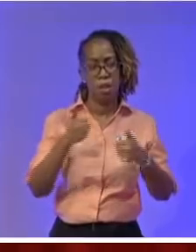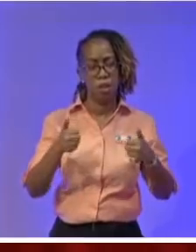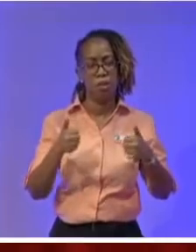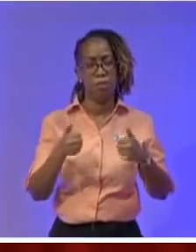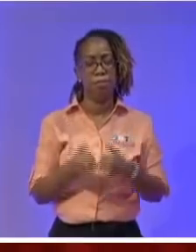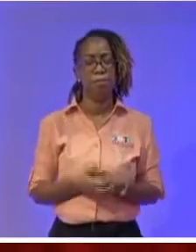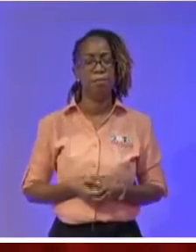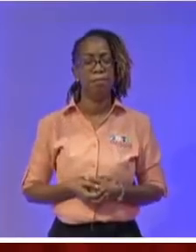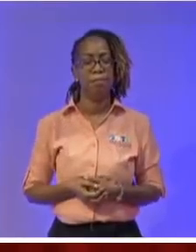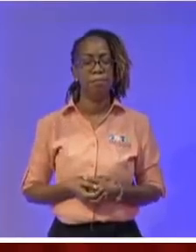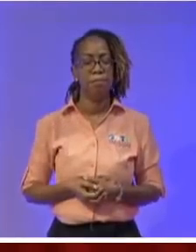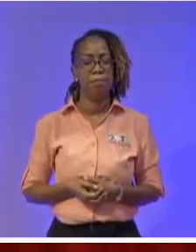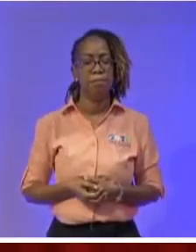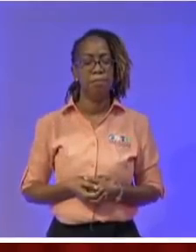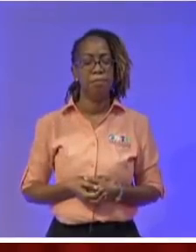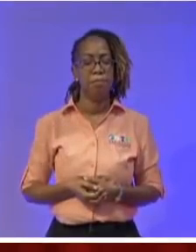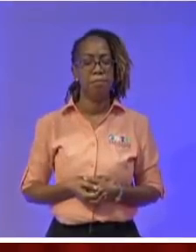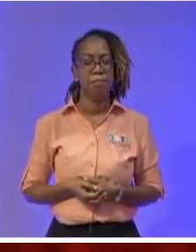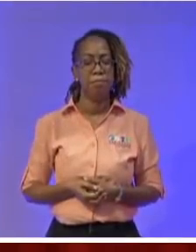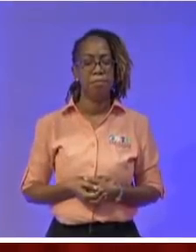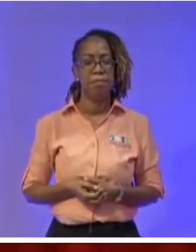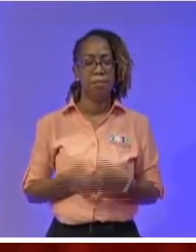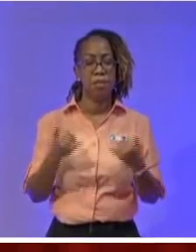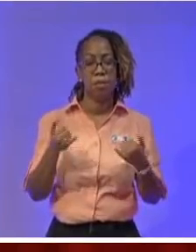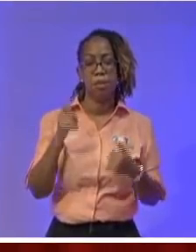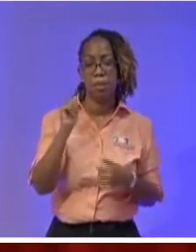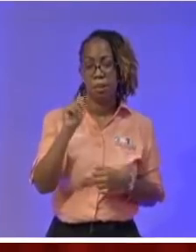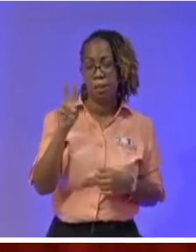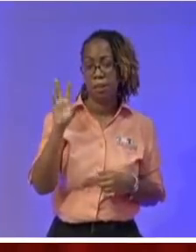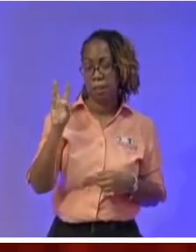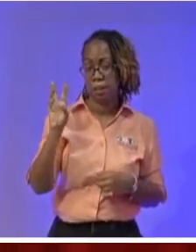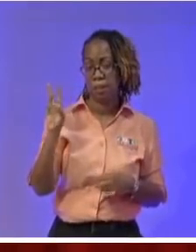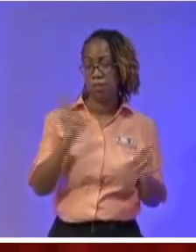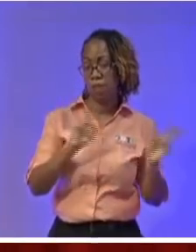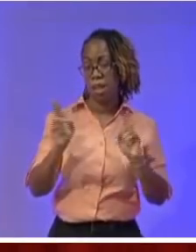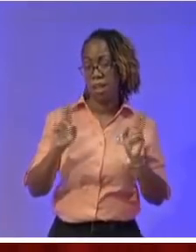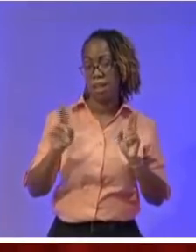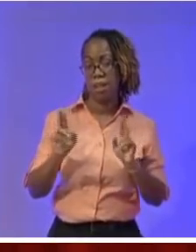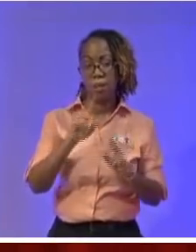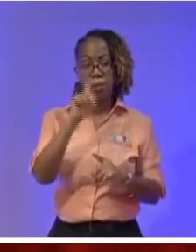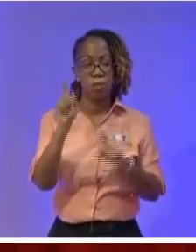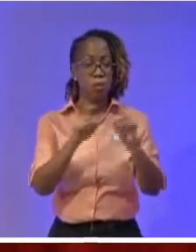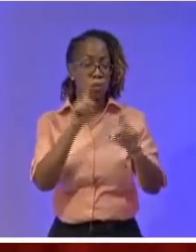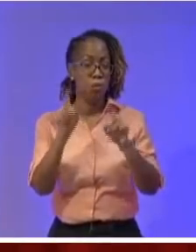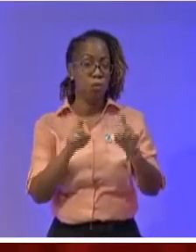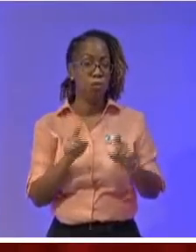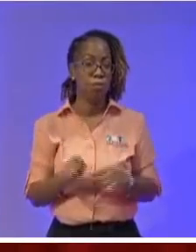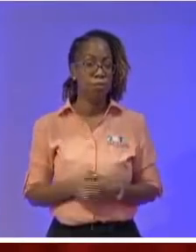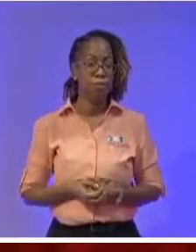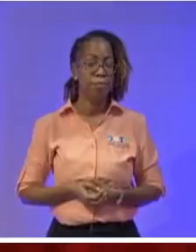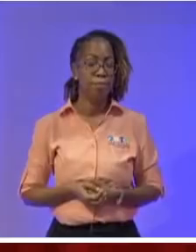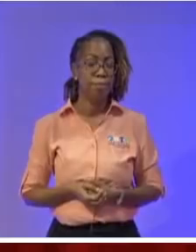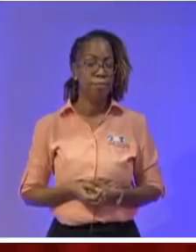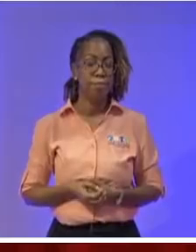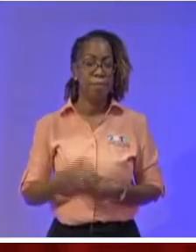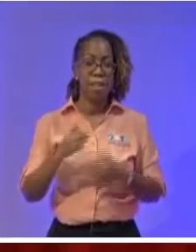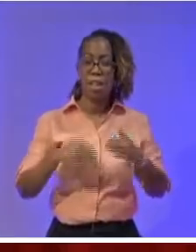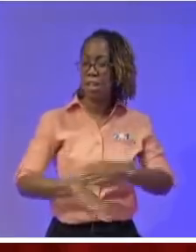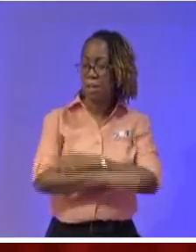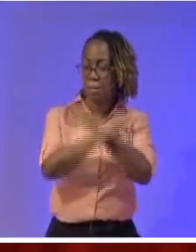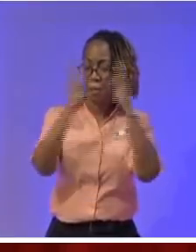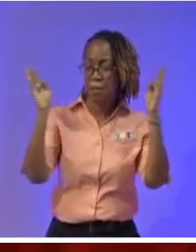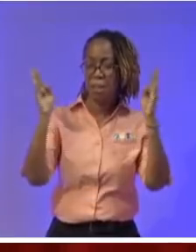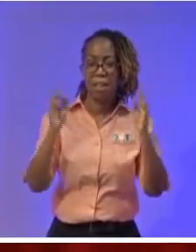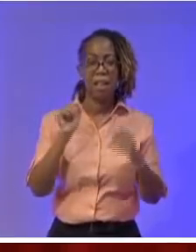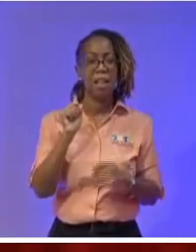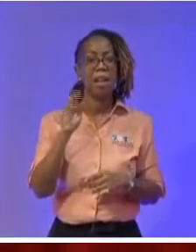CMO. And Minister, TV6, good morning. We're ready for your questions. Hi, good morning. Alicia Boucher from TV6 News